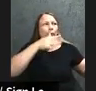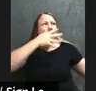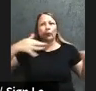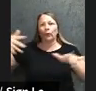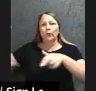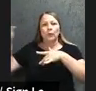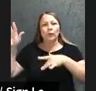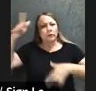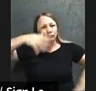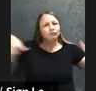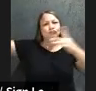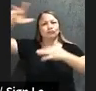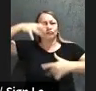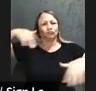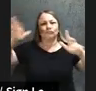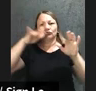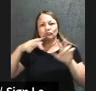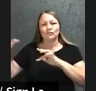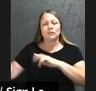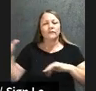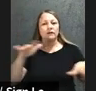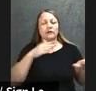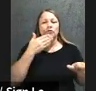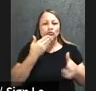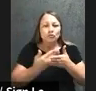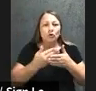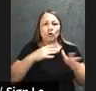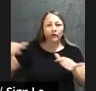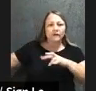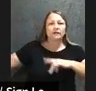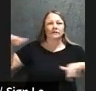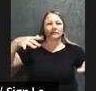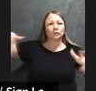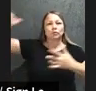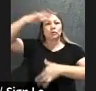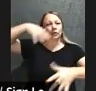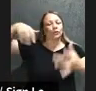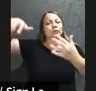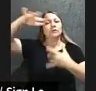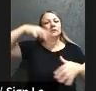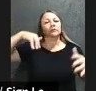from accumulating in the air. And good ventilation and can help